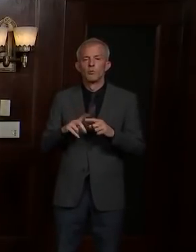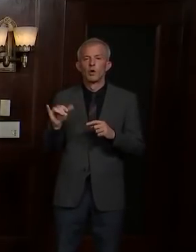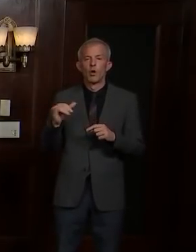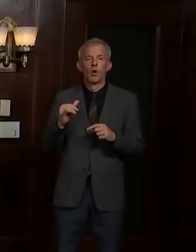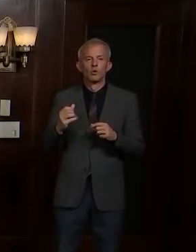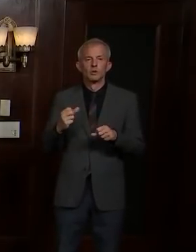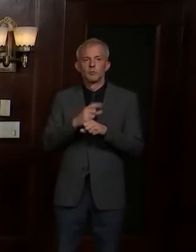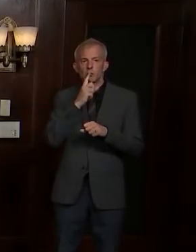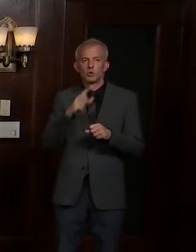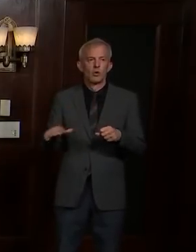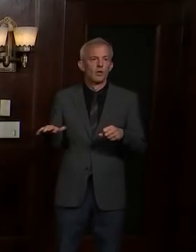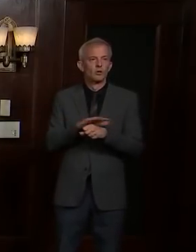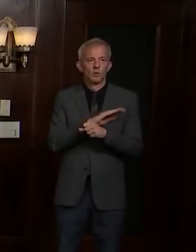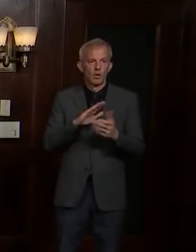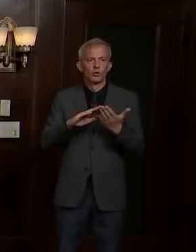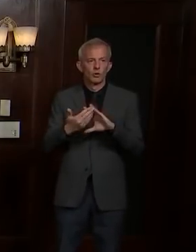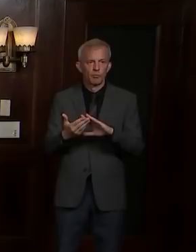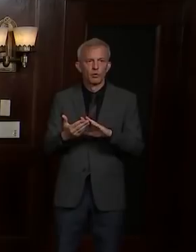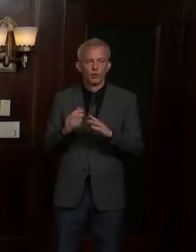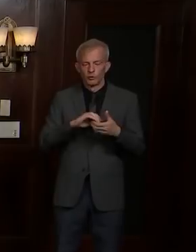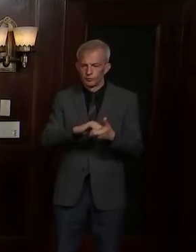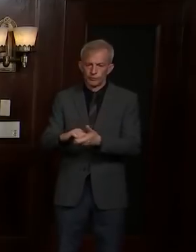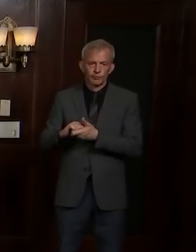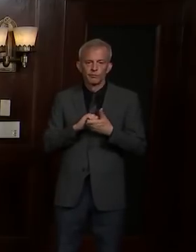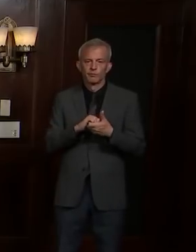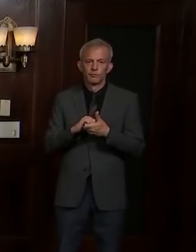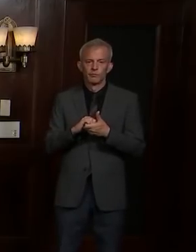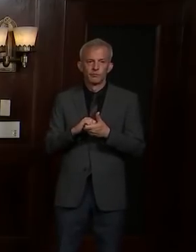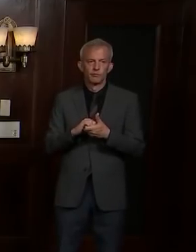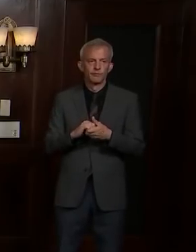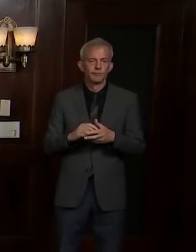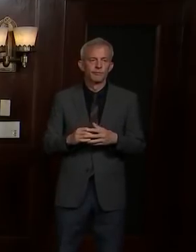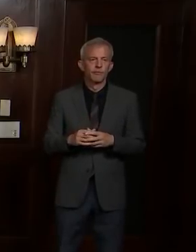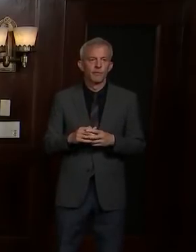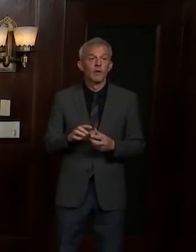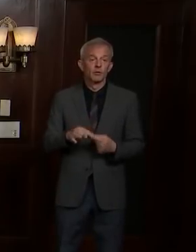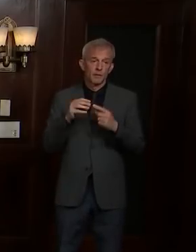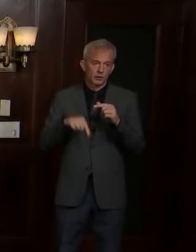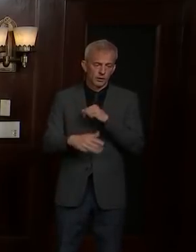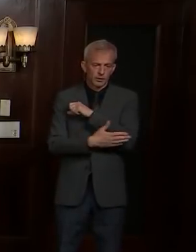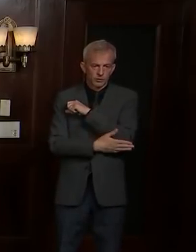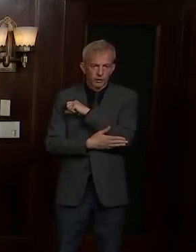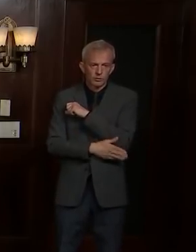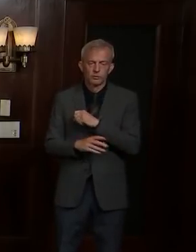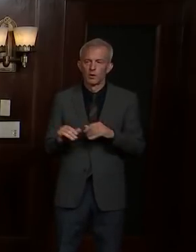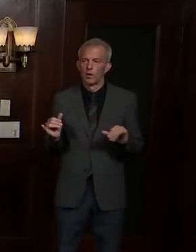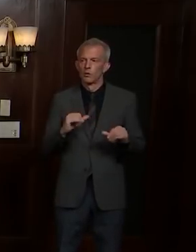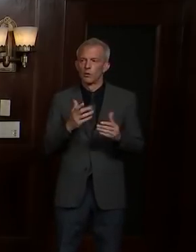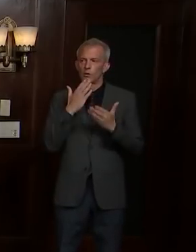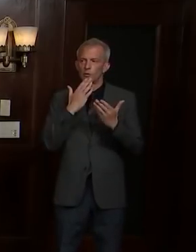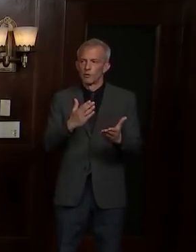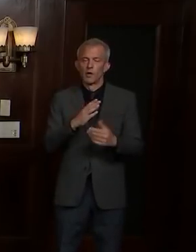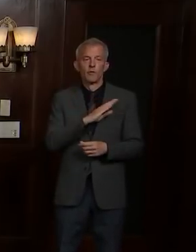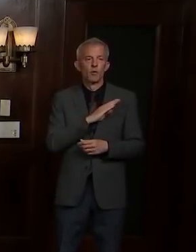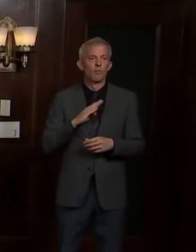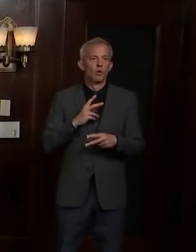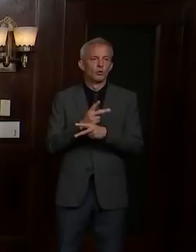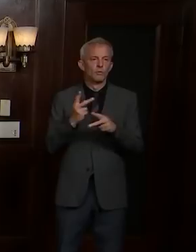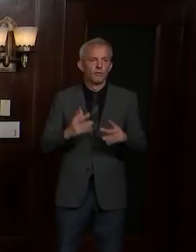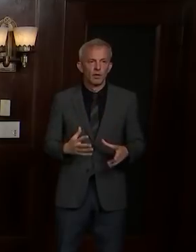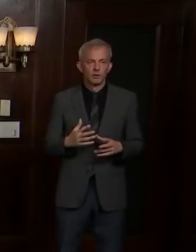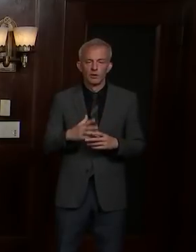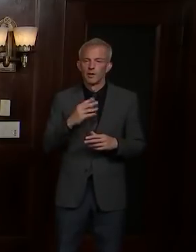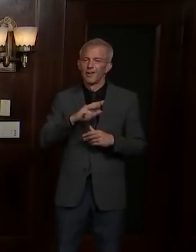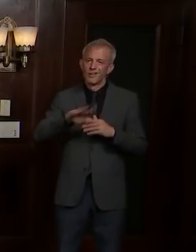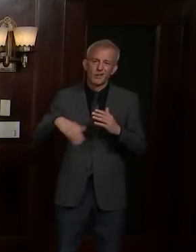the entire community here of Angelinos in this county. I also want to thank the Board of Supervisors